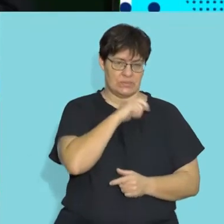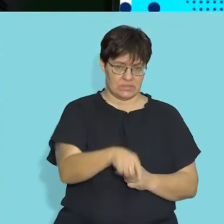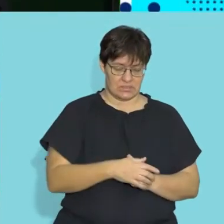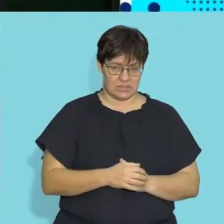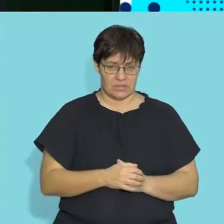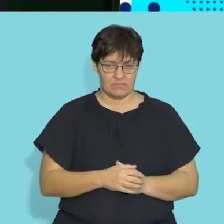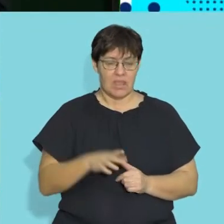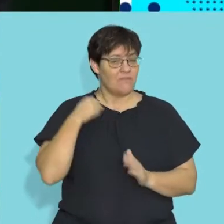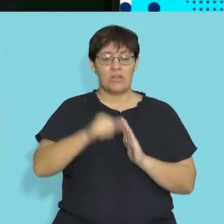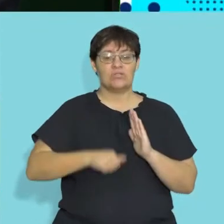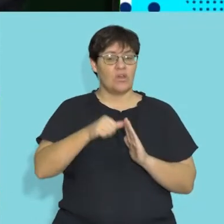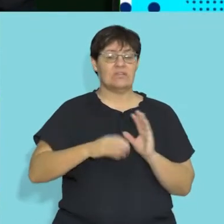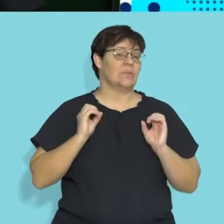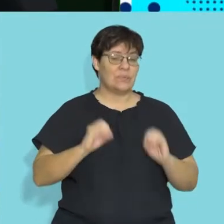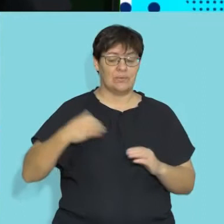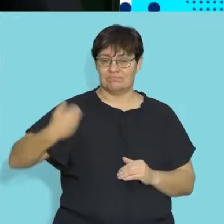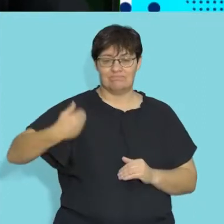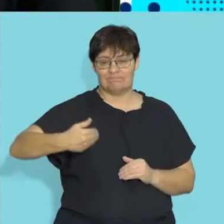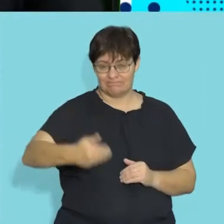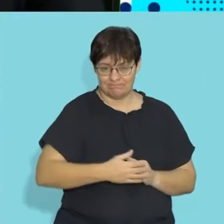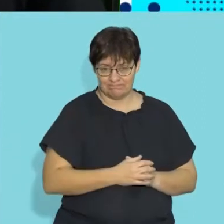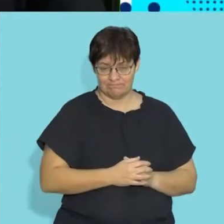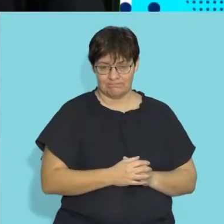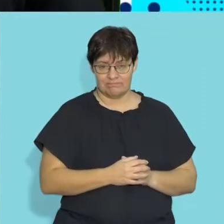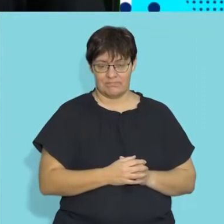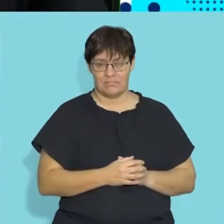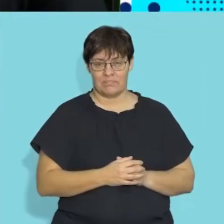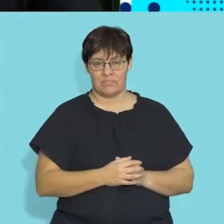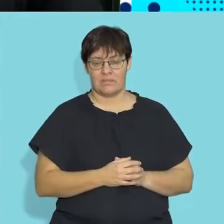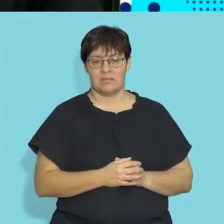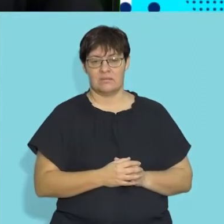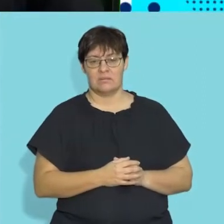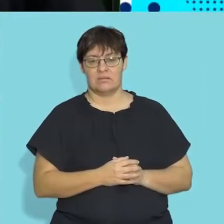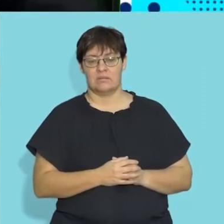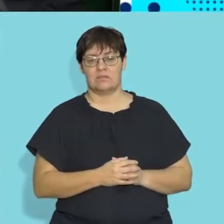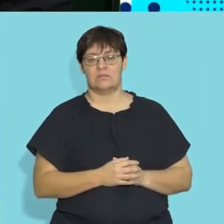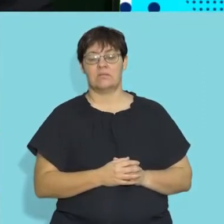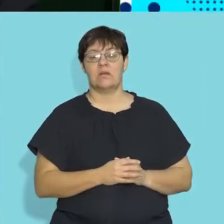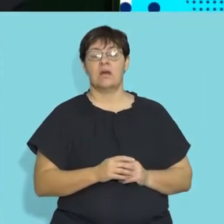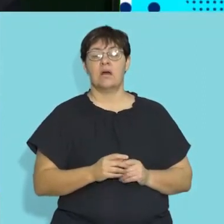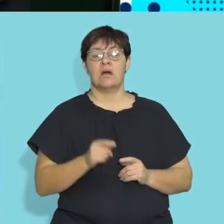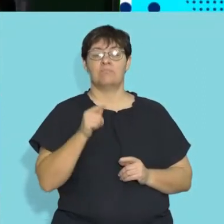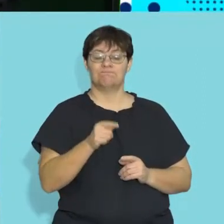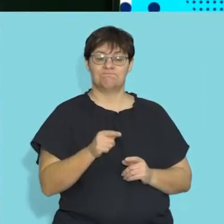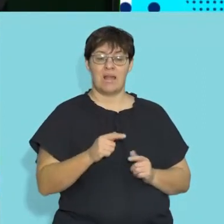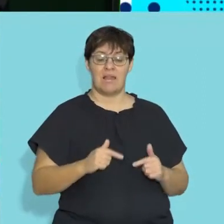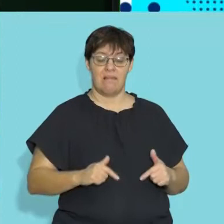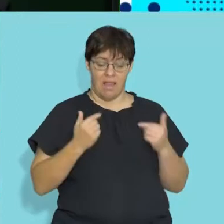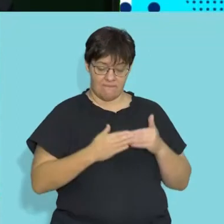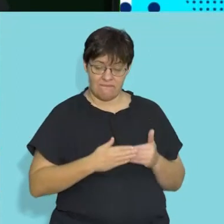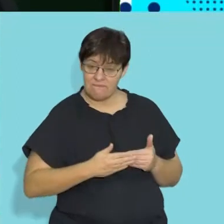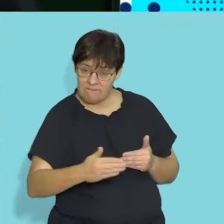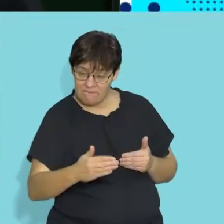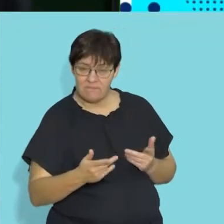you do not service your equipment on a regular basis, clearly you're reducing the